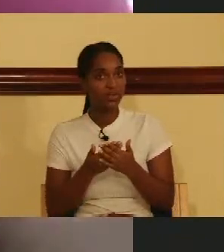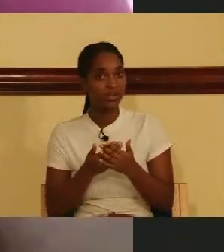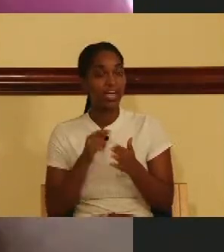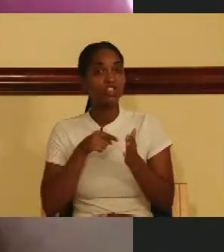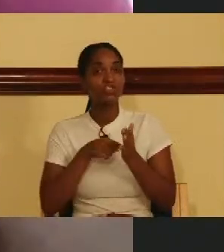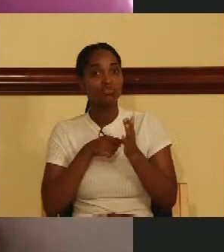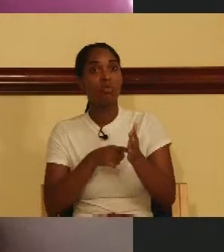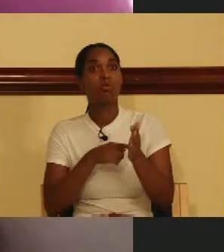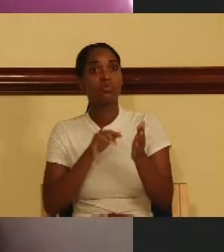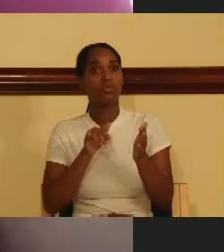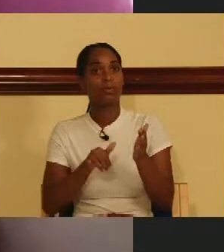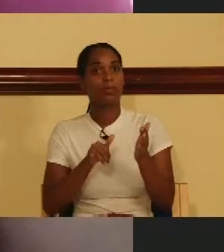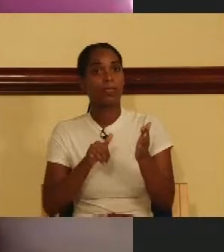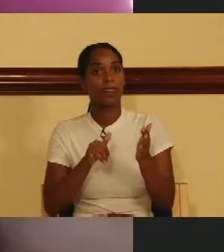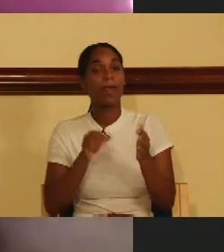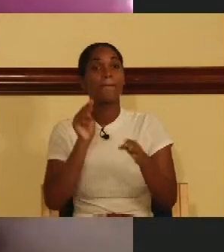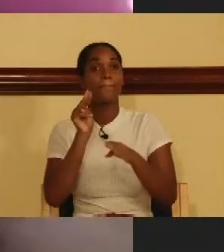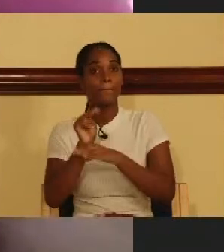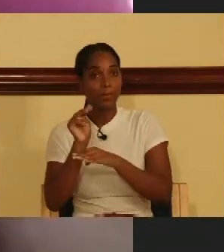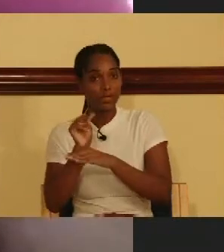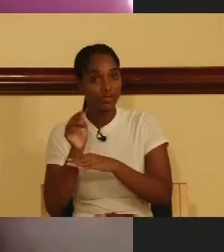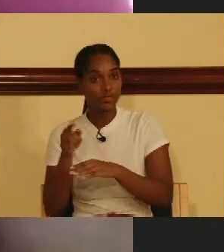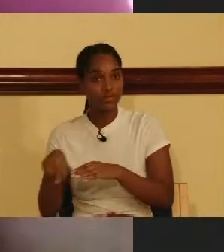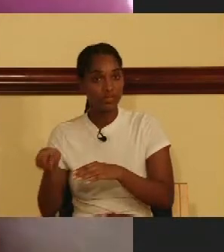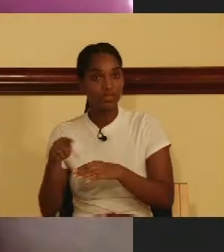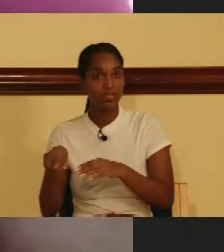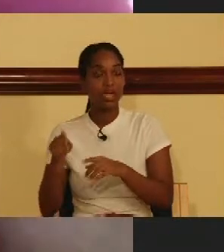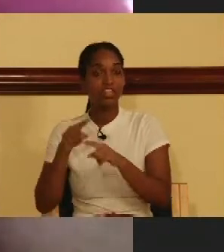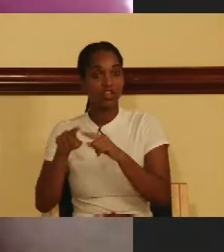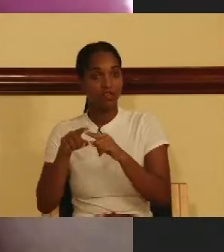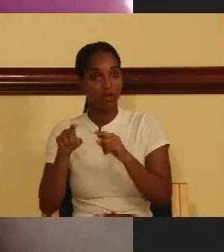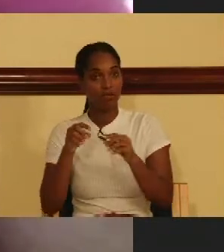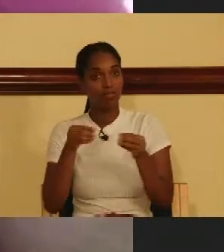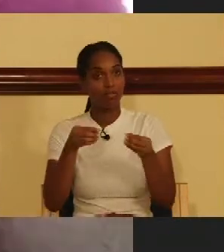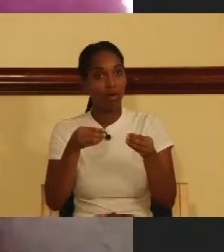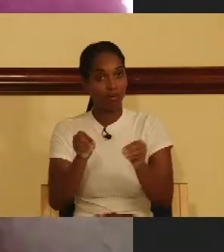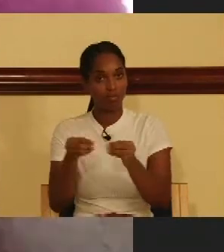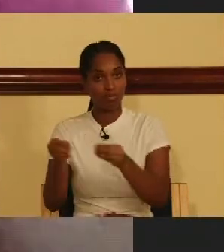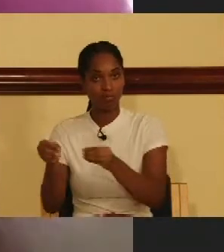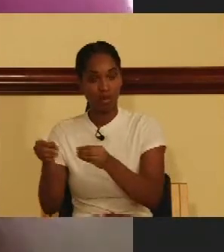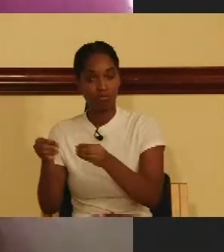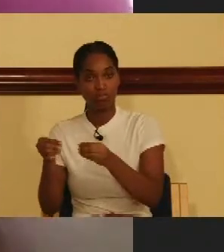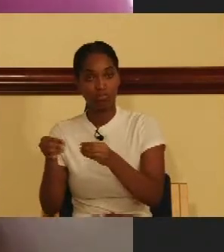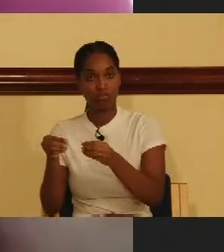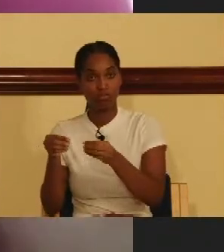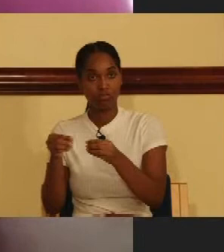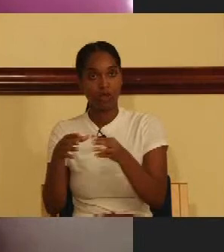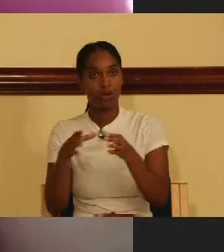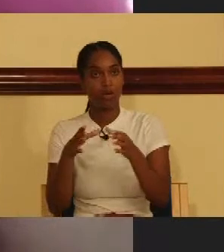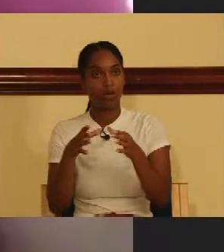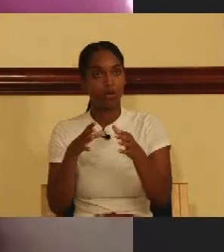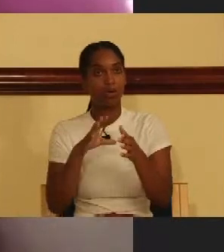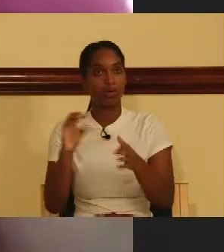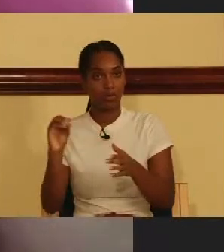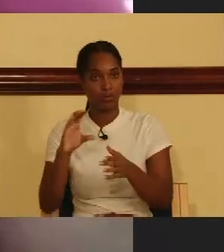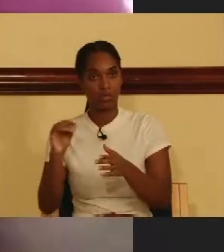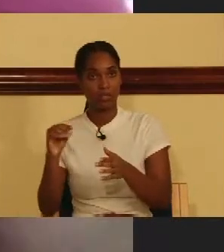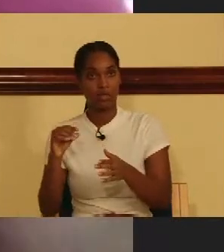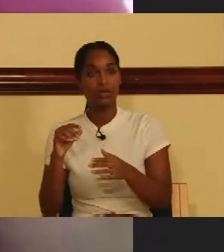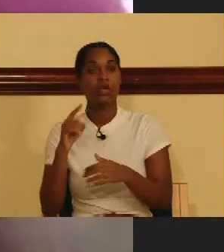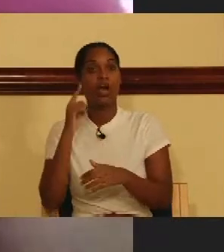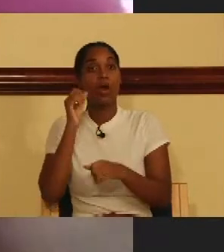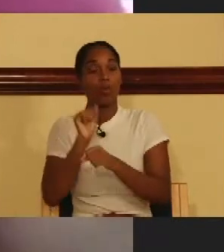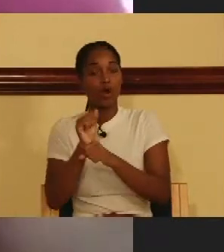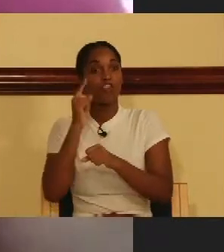that the ministries, the different organizations working with people with and for persons